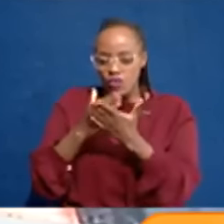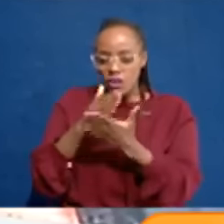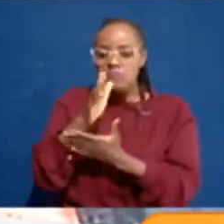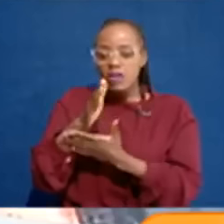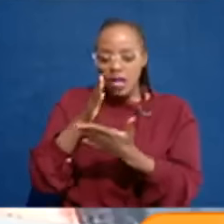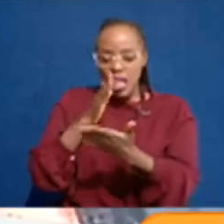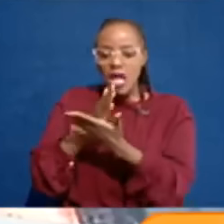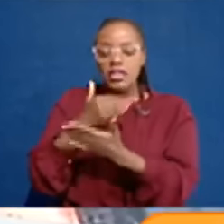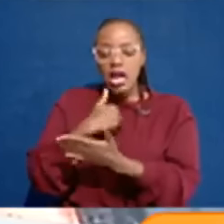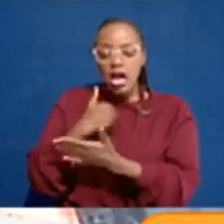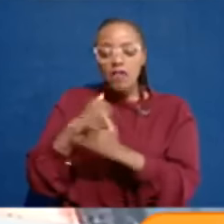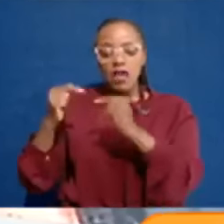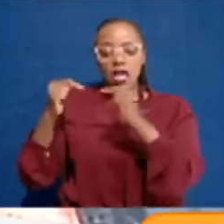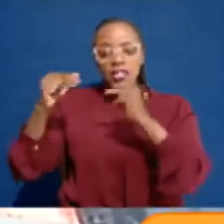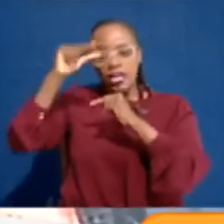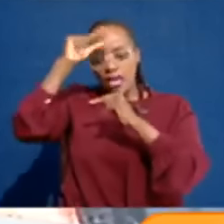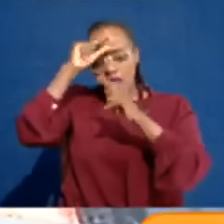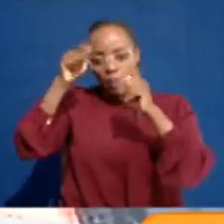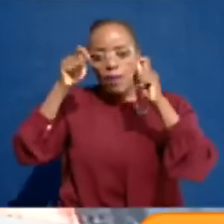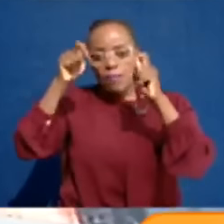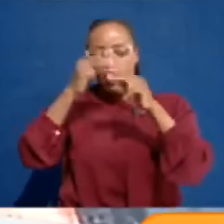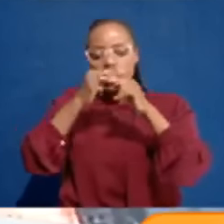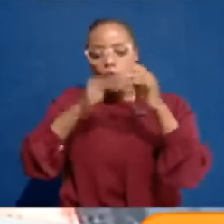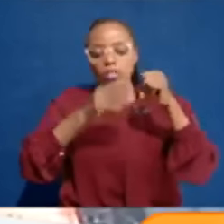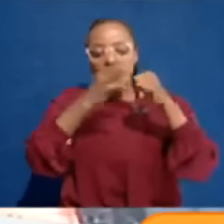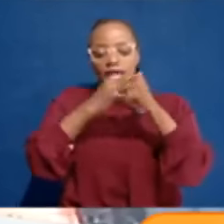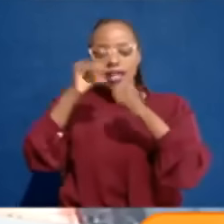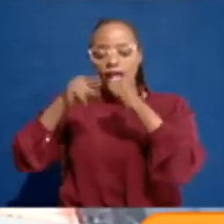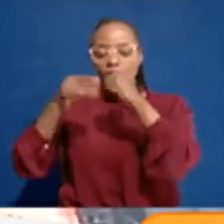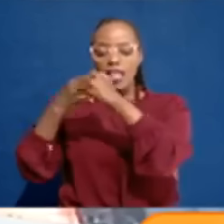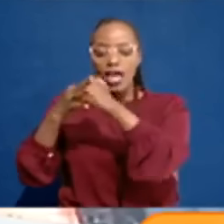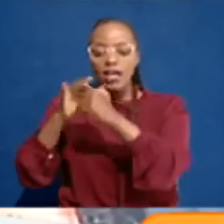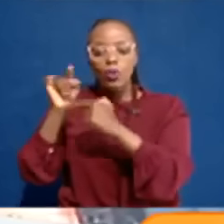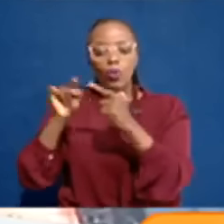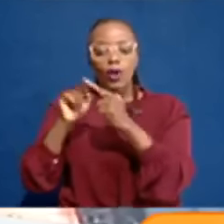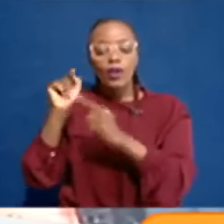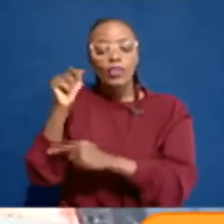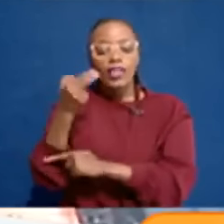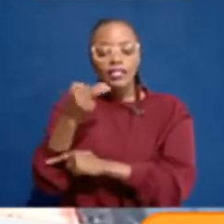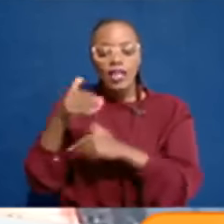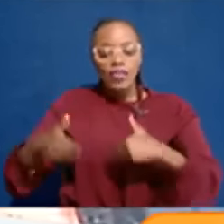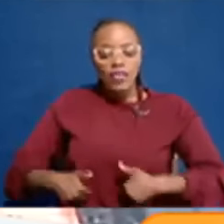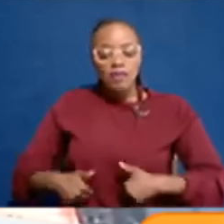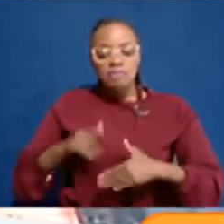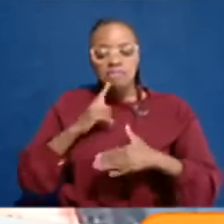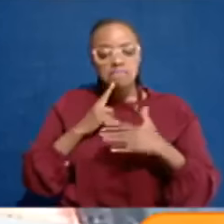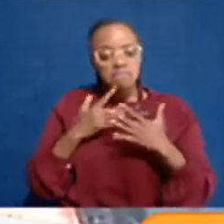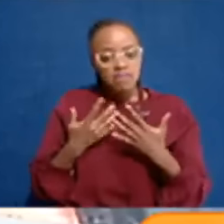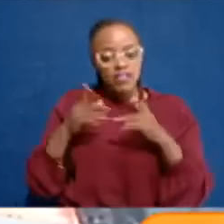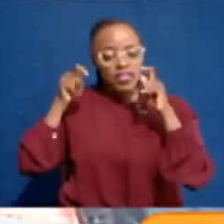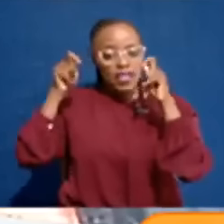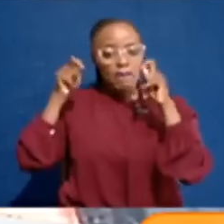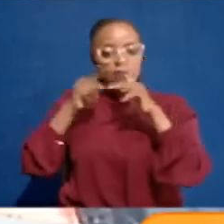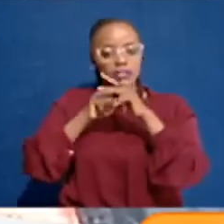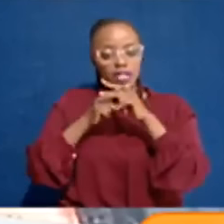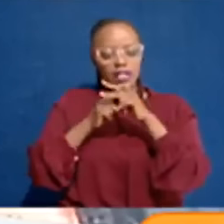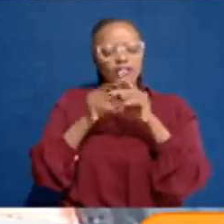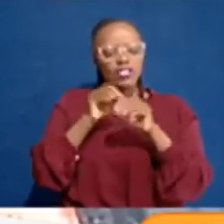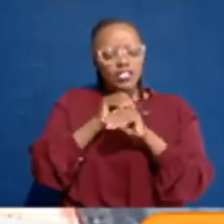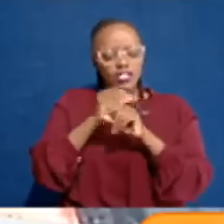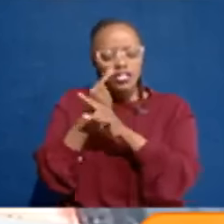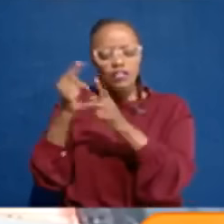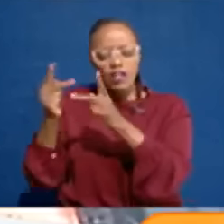hold anti-government protests dubbed Nane Nane planned for Thursday. Now, the youth say the protests will proceed nationwide